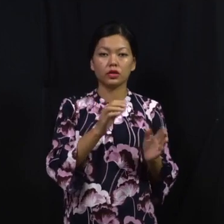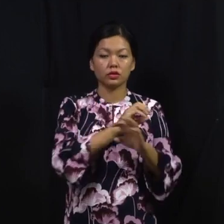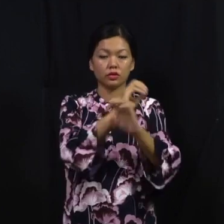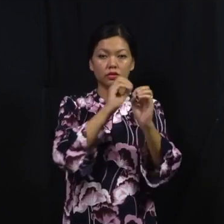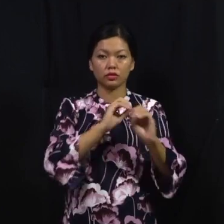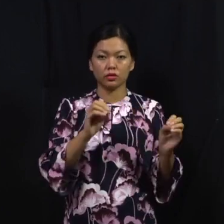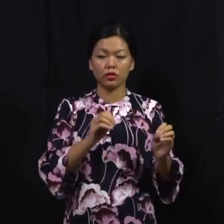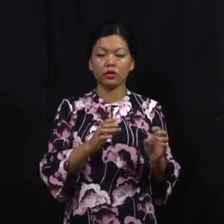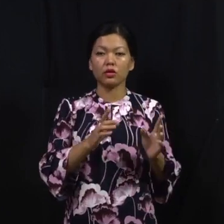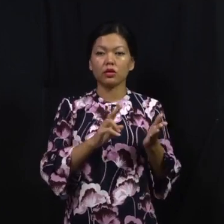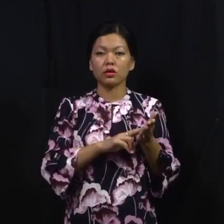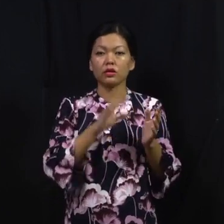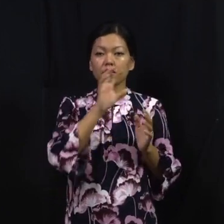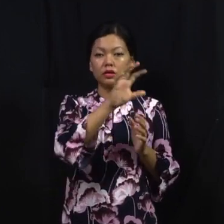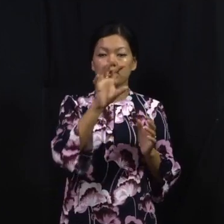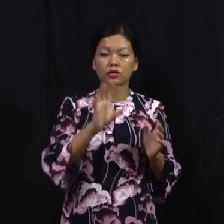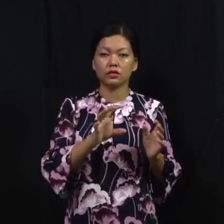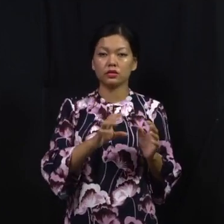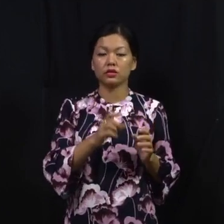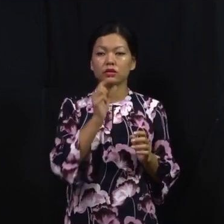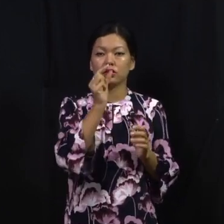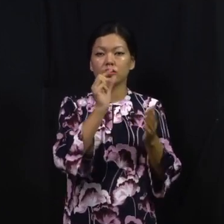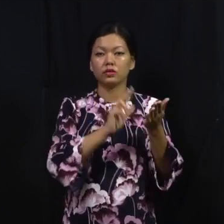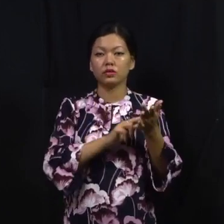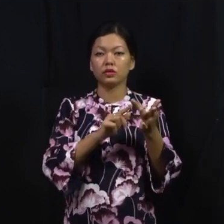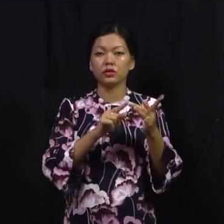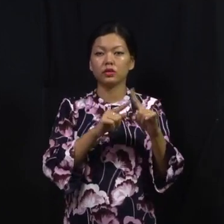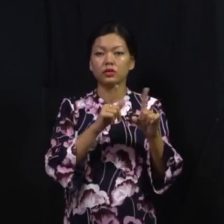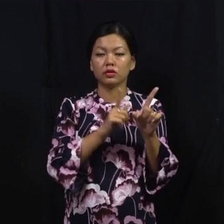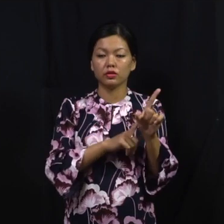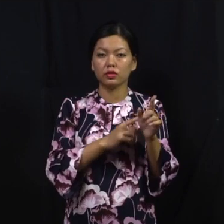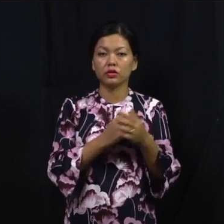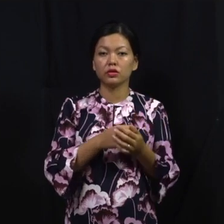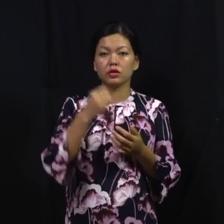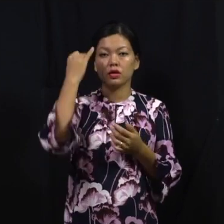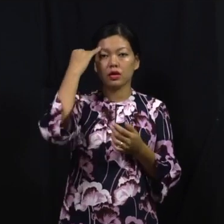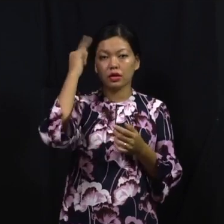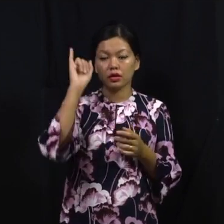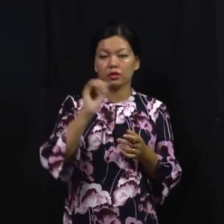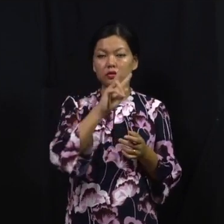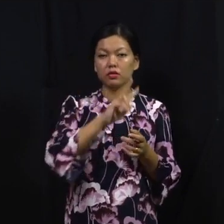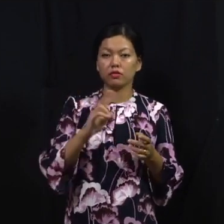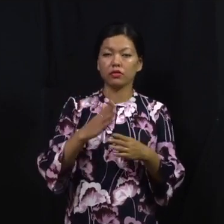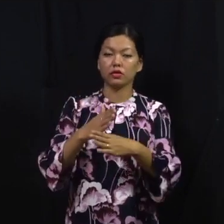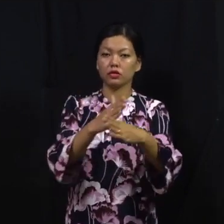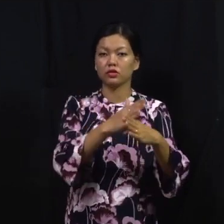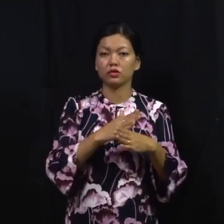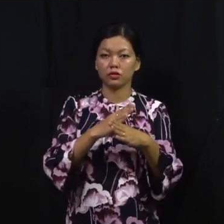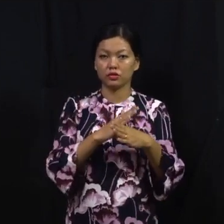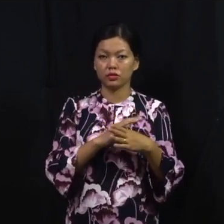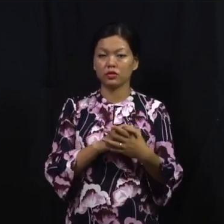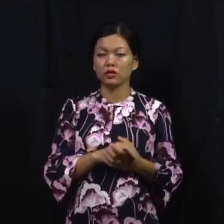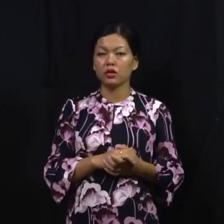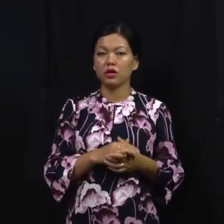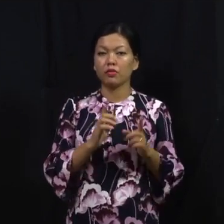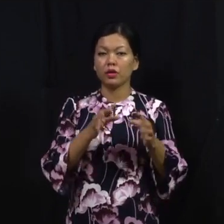common history that we have discussed, shared ideas and values, and somewhat a kind of turn, but not